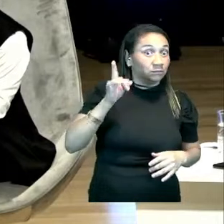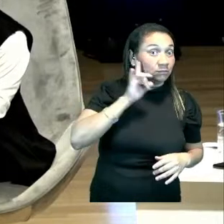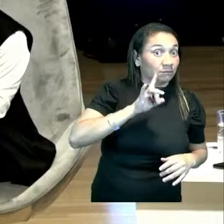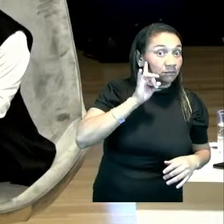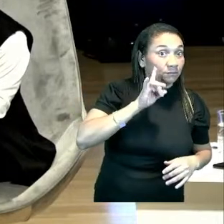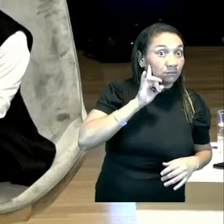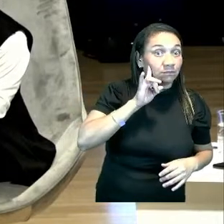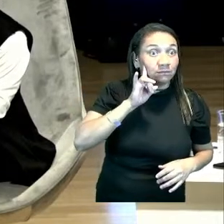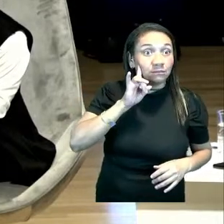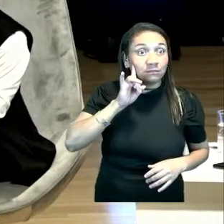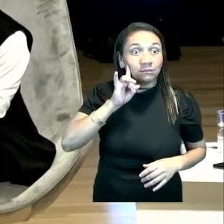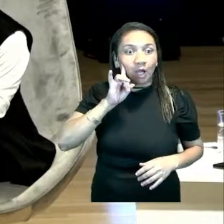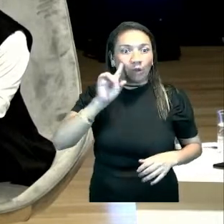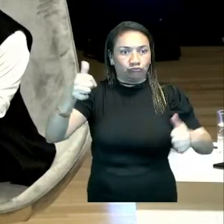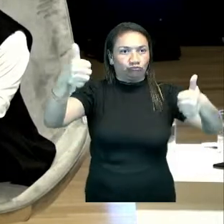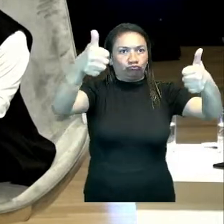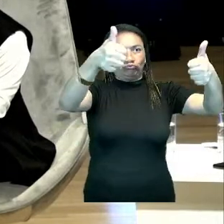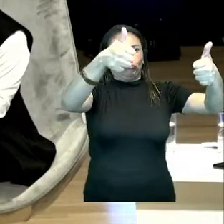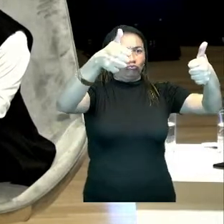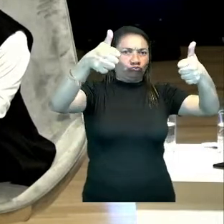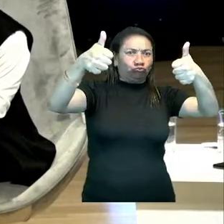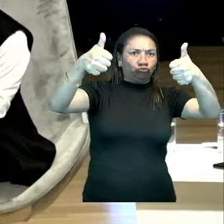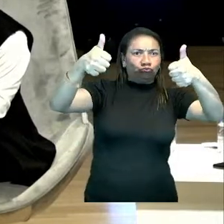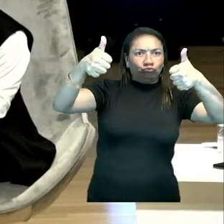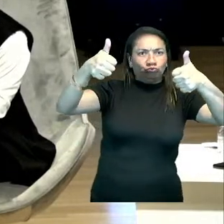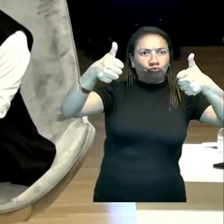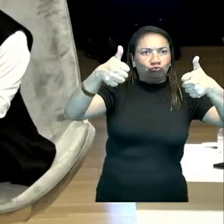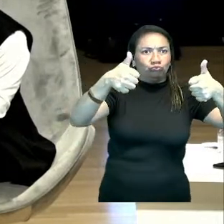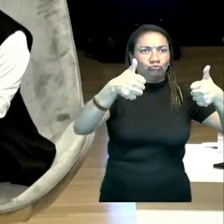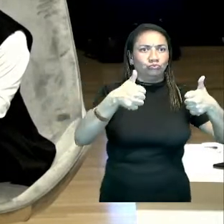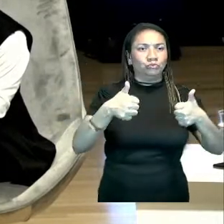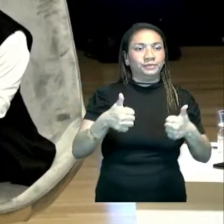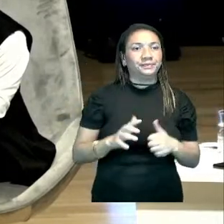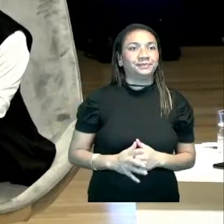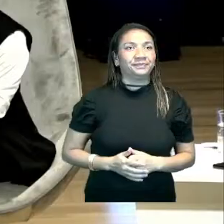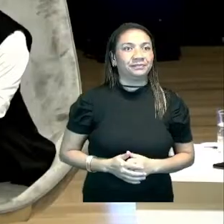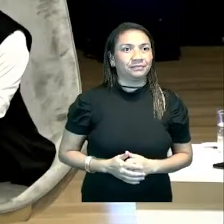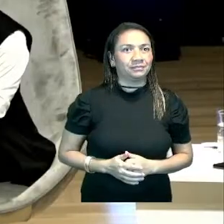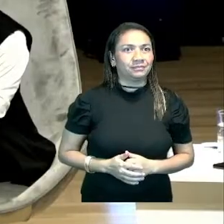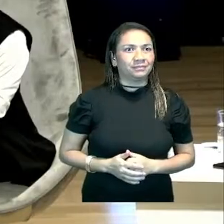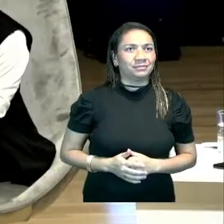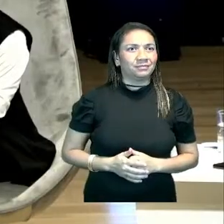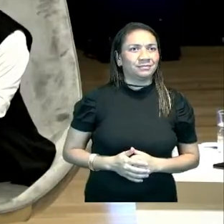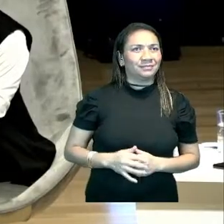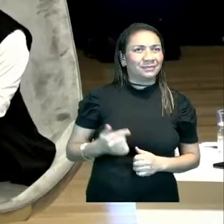grateful for you having me here. Can everybody hear me okay?